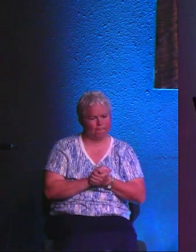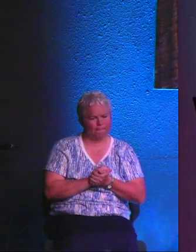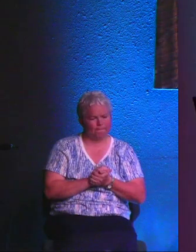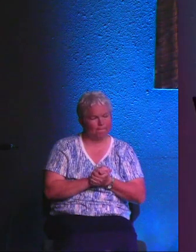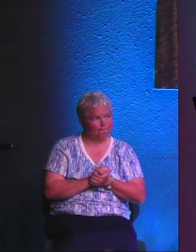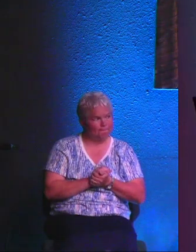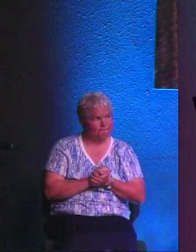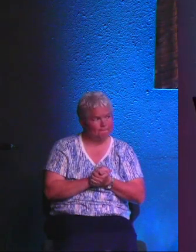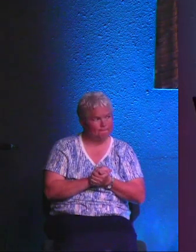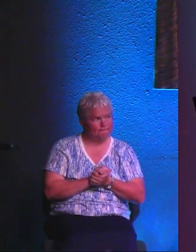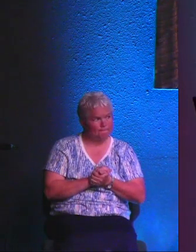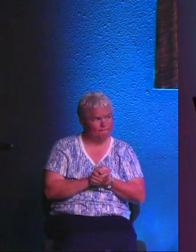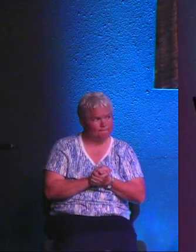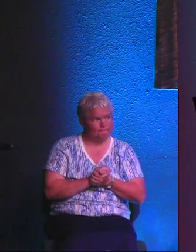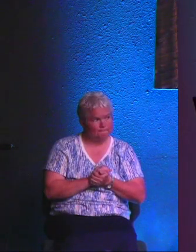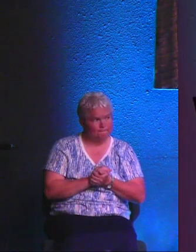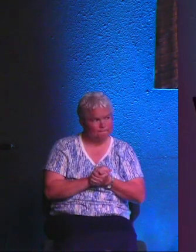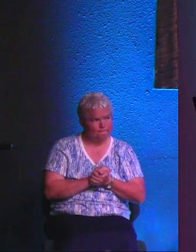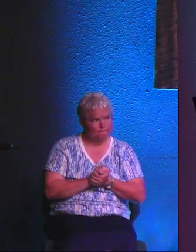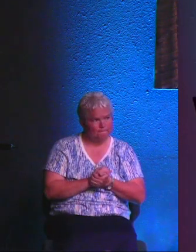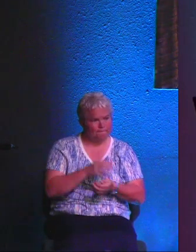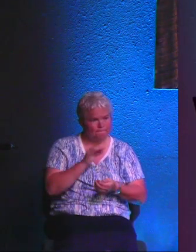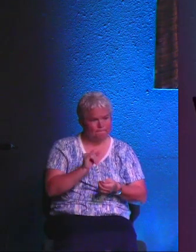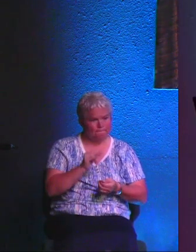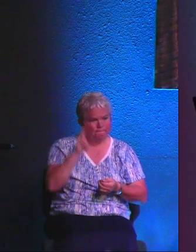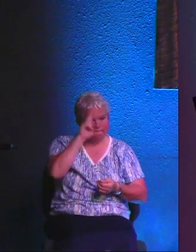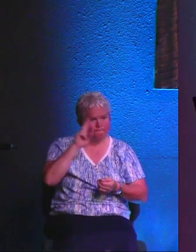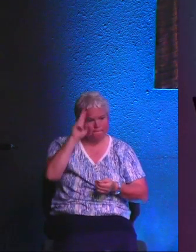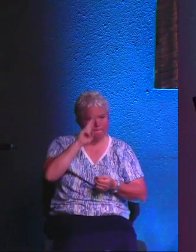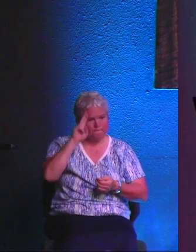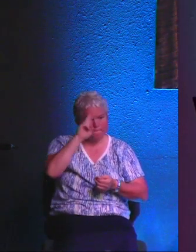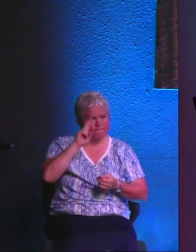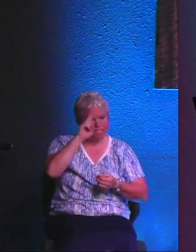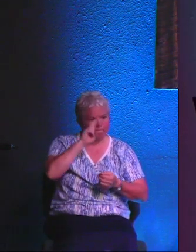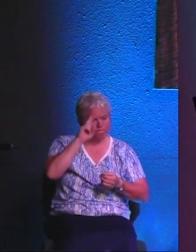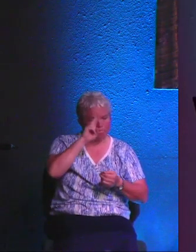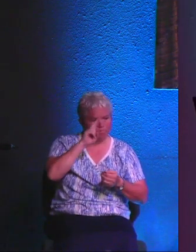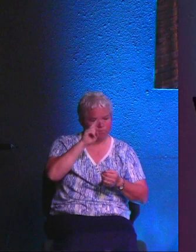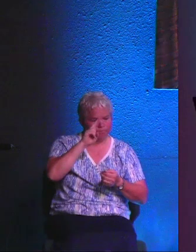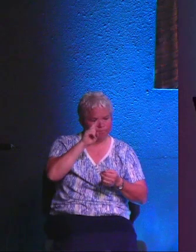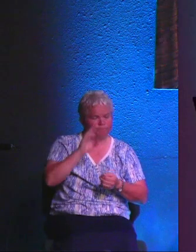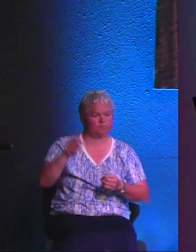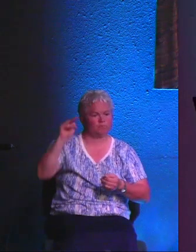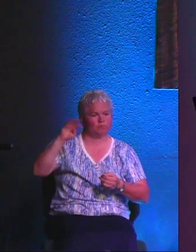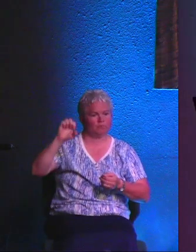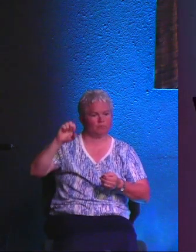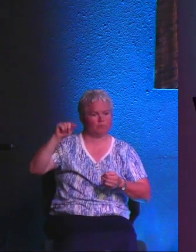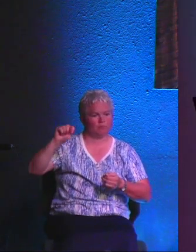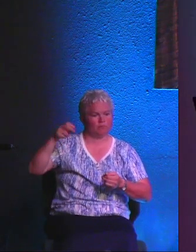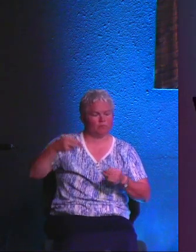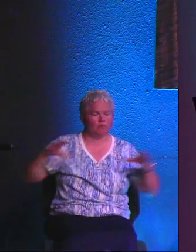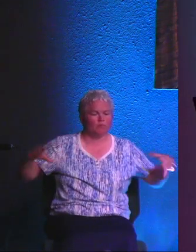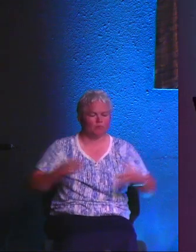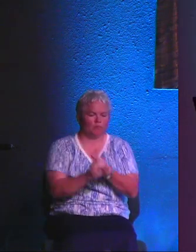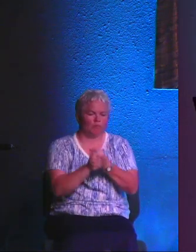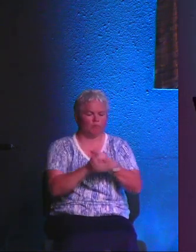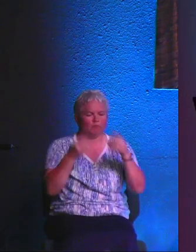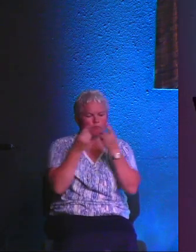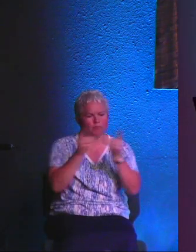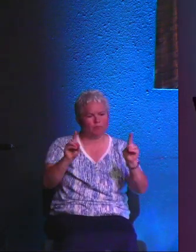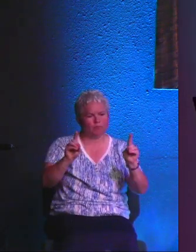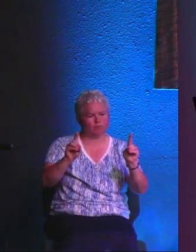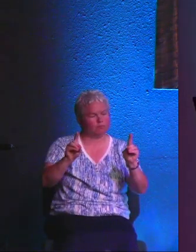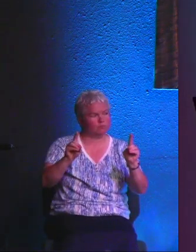physically beat me and cheated on me. I was using more and injecting and selling meth. We got married and